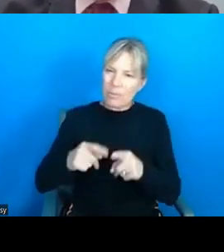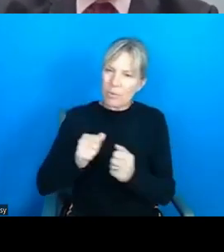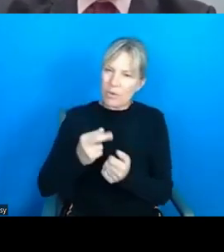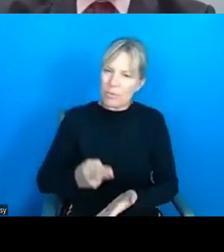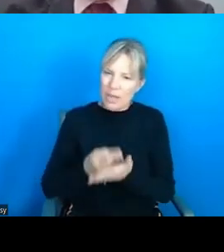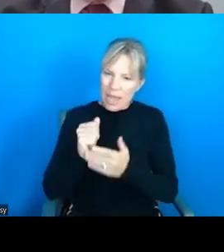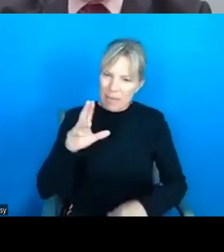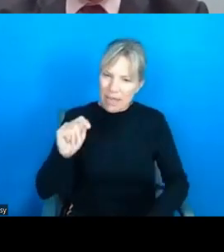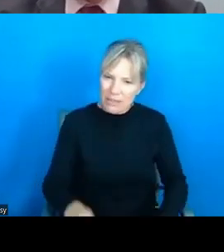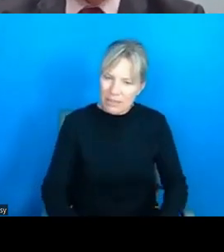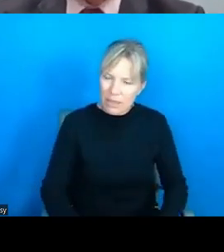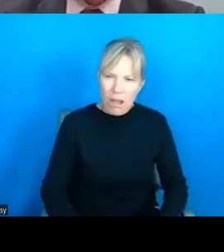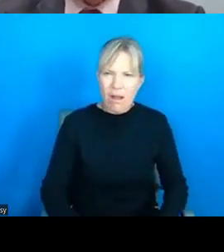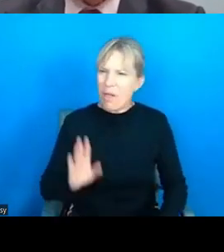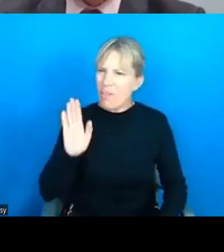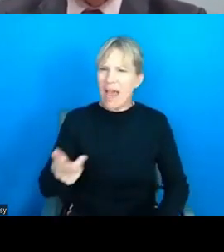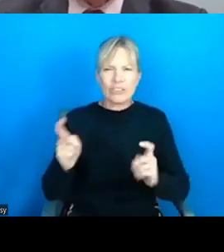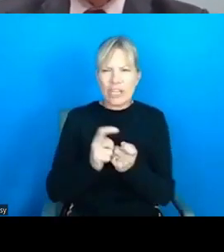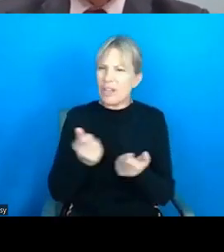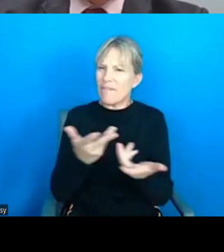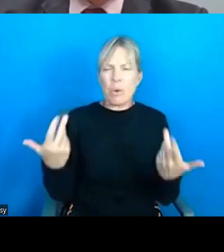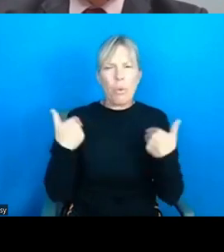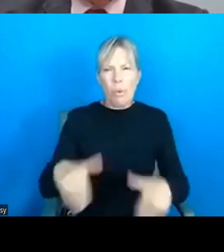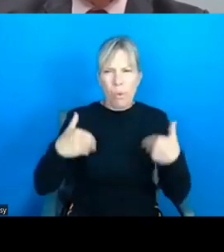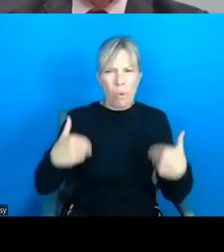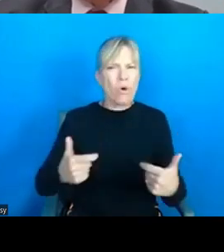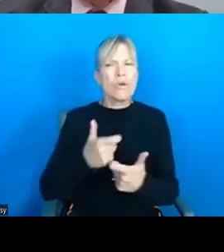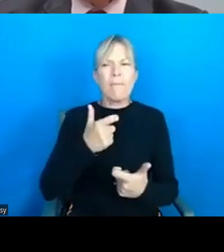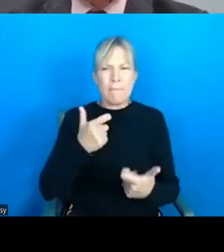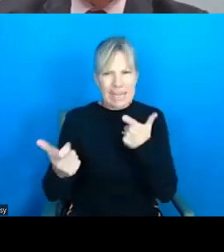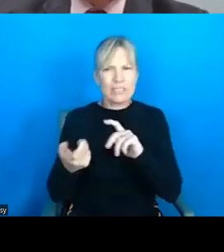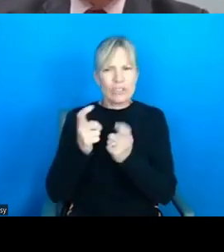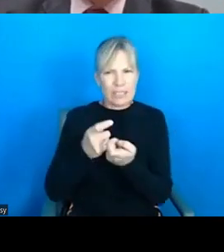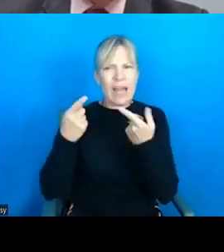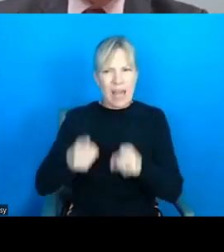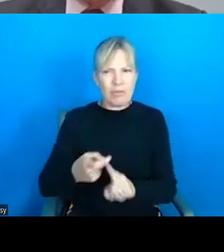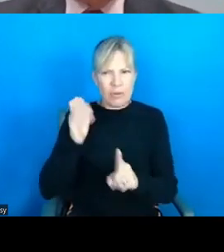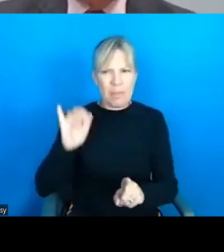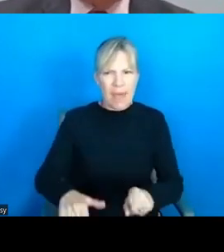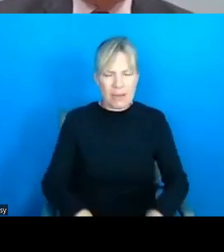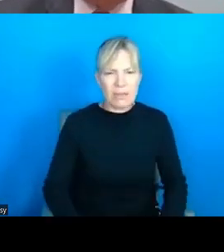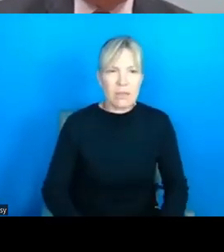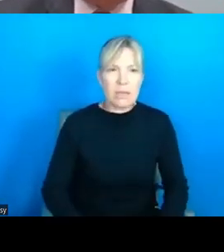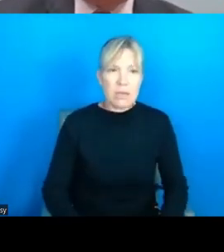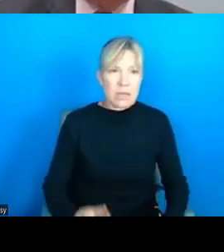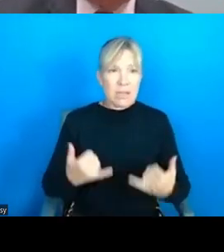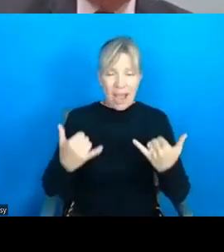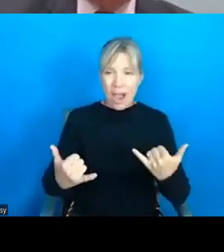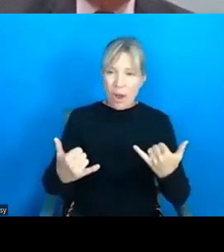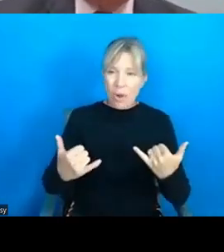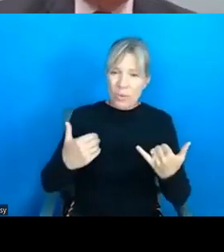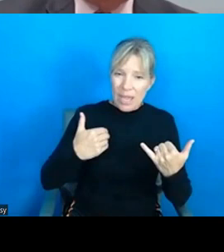Act. It was a game changer. It really was. It started what we now have as